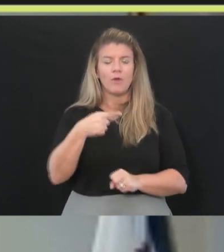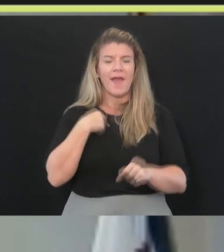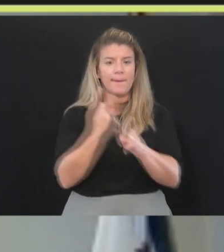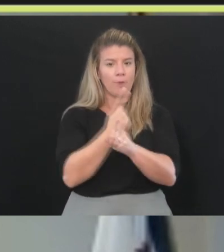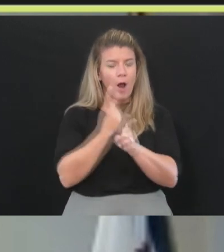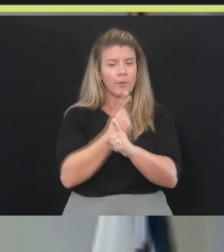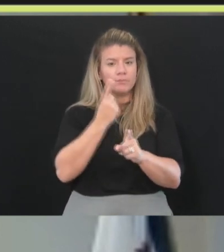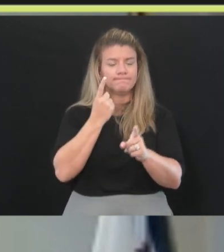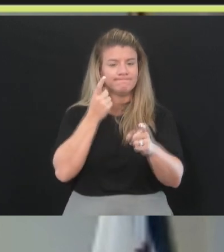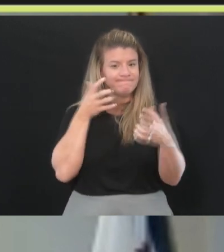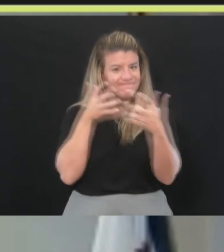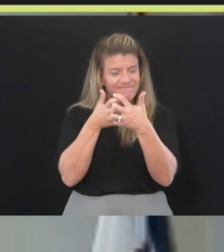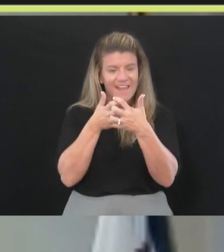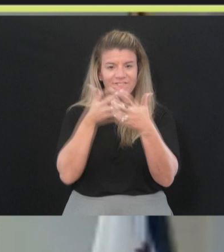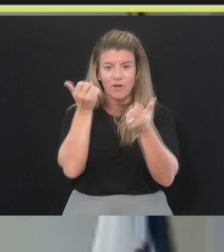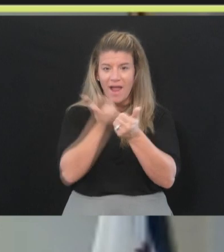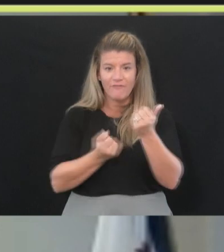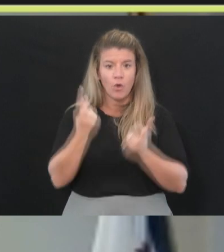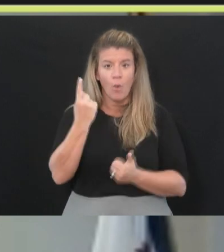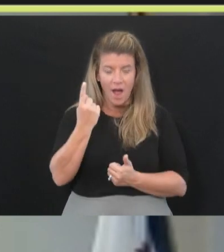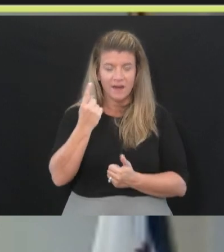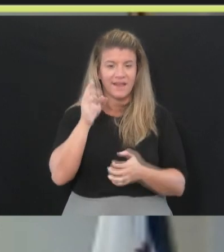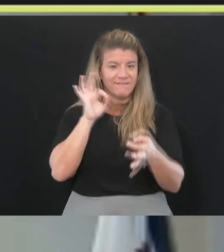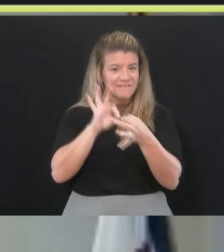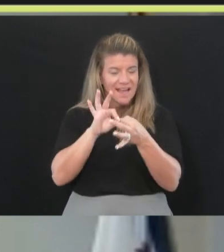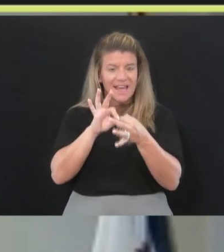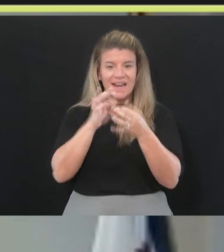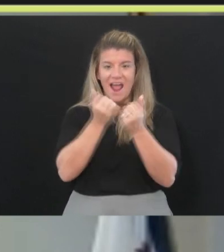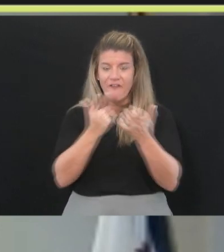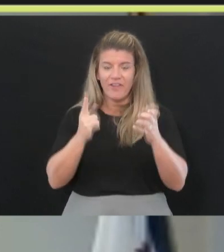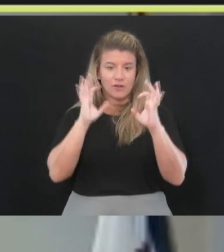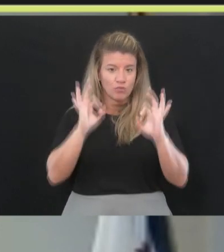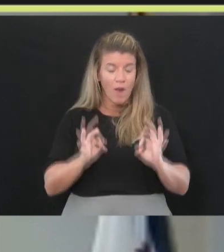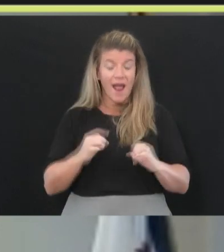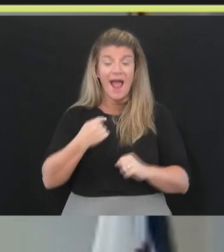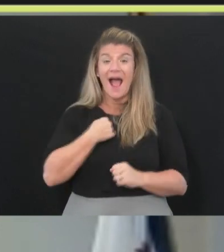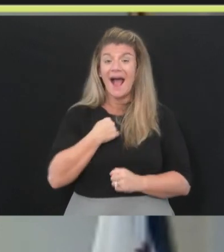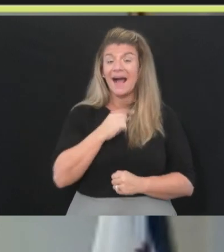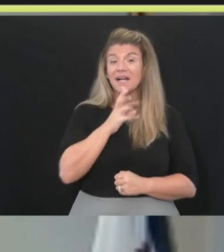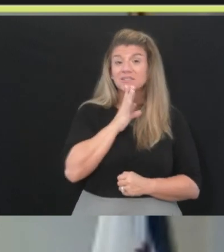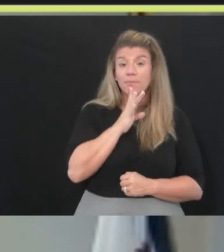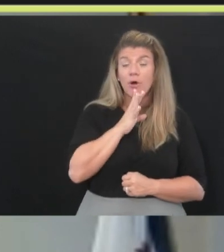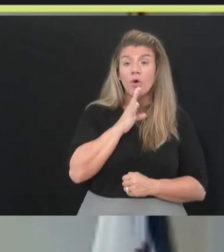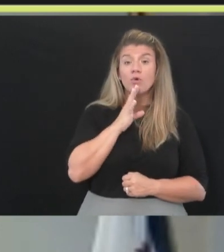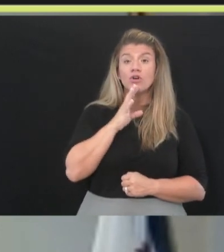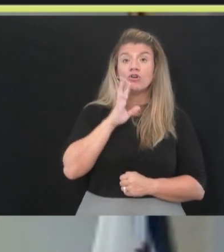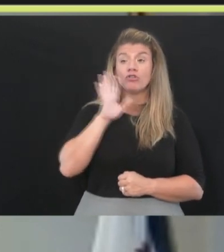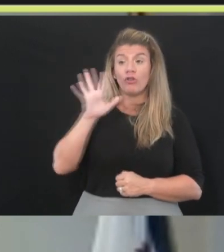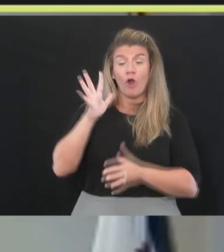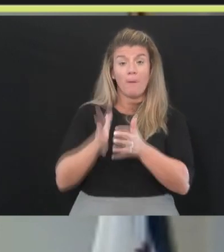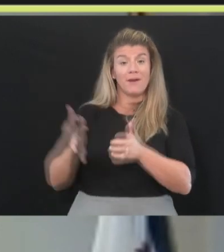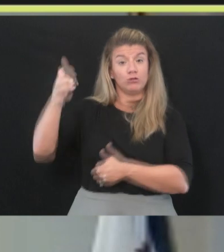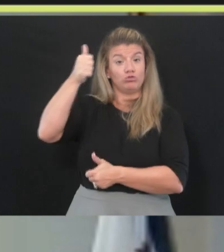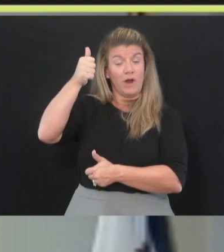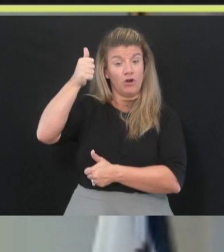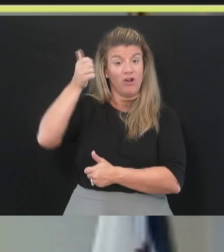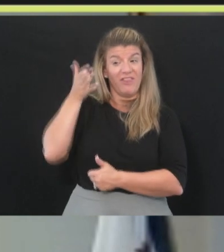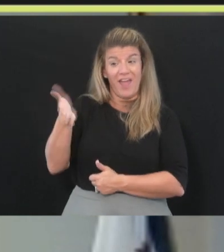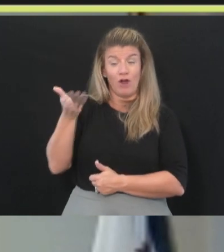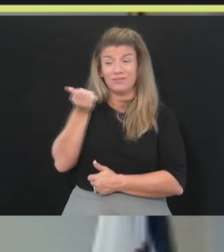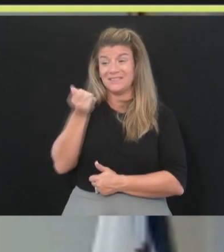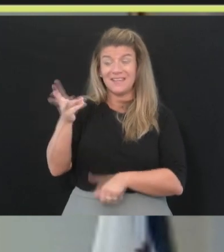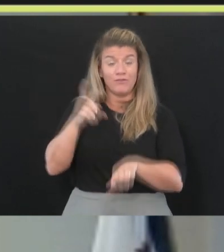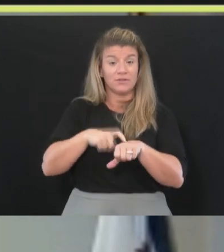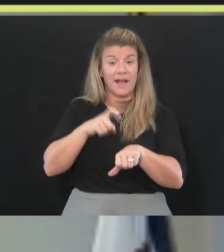fit for individuals. I spoke to the administrator of Princeton Nursing Home myself several times.